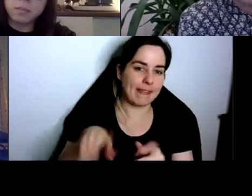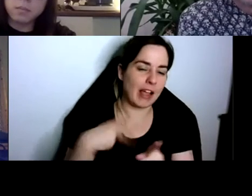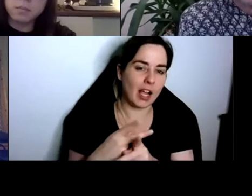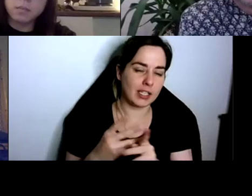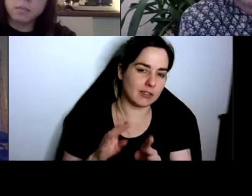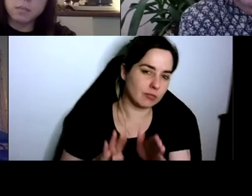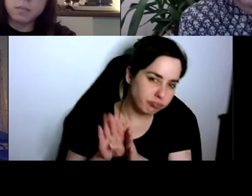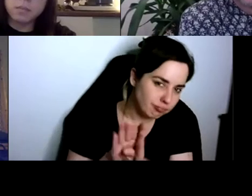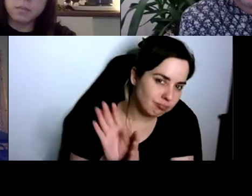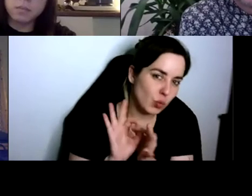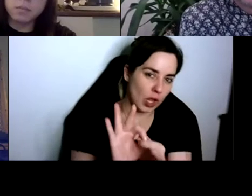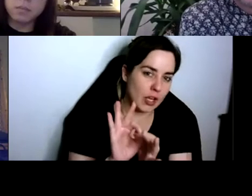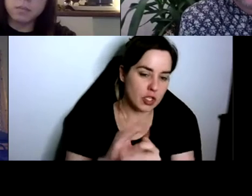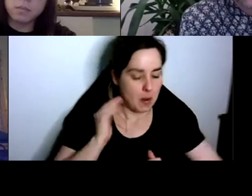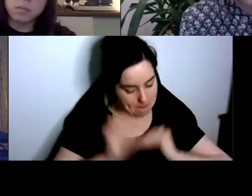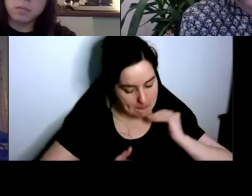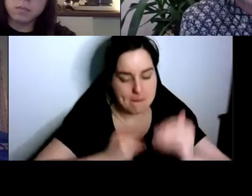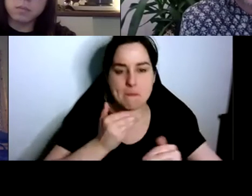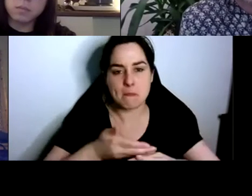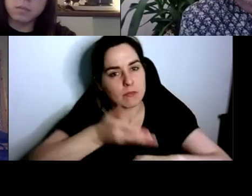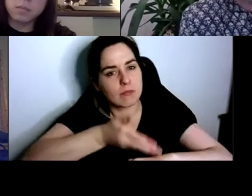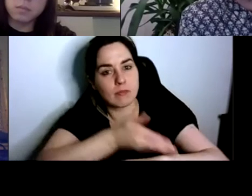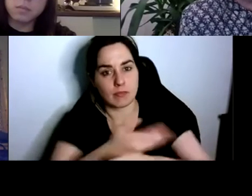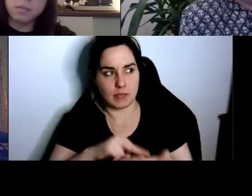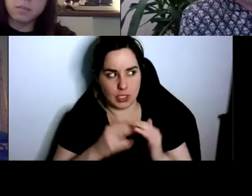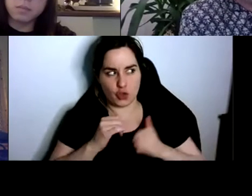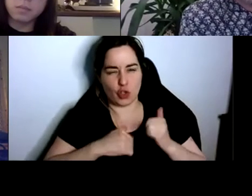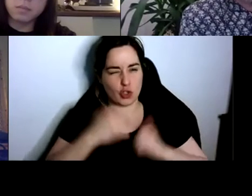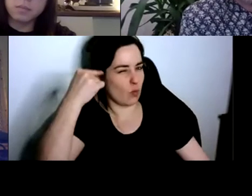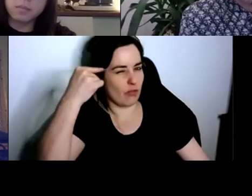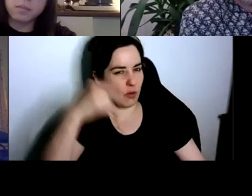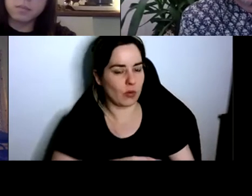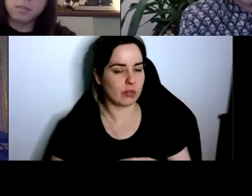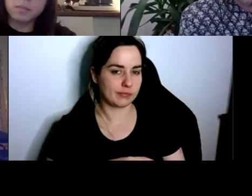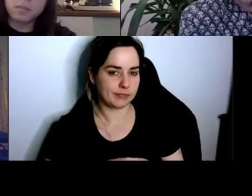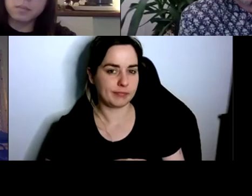then, what are those structures for? And so thank you for,